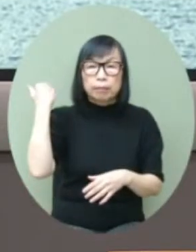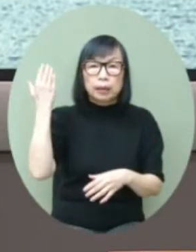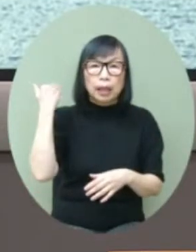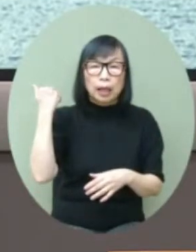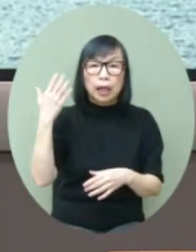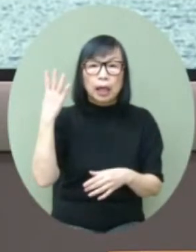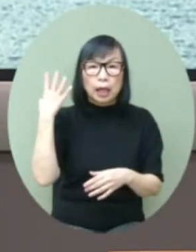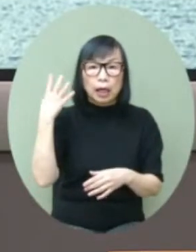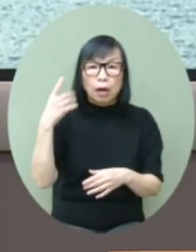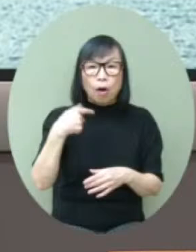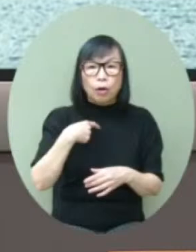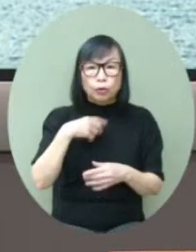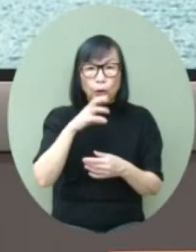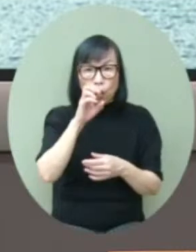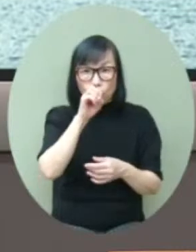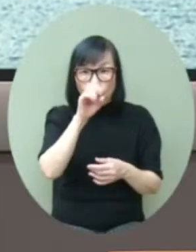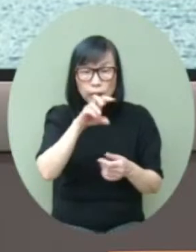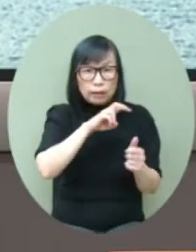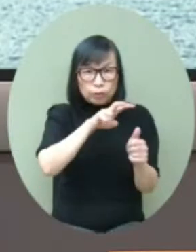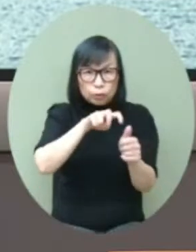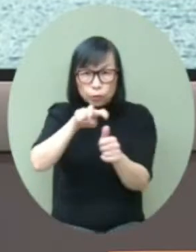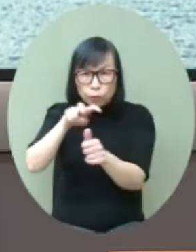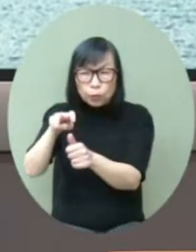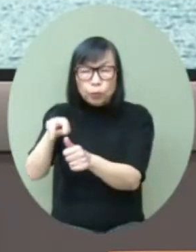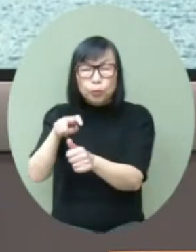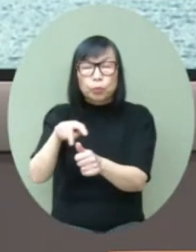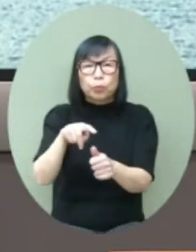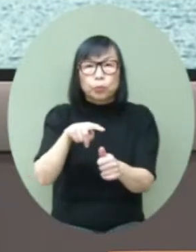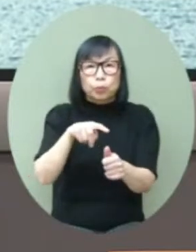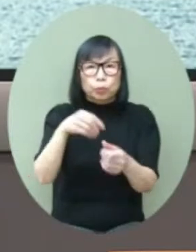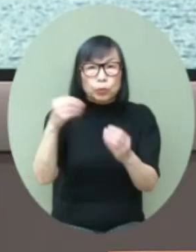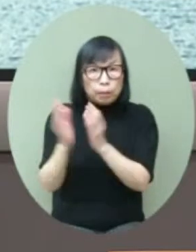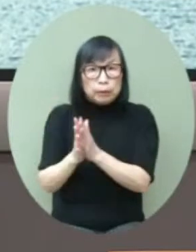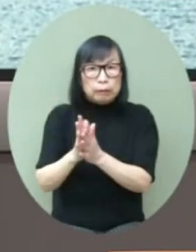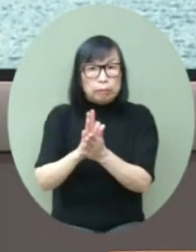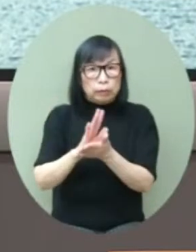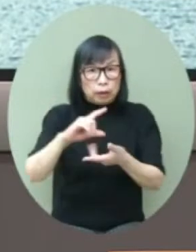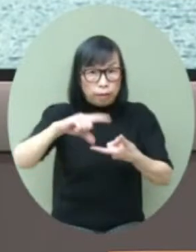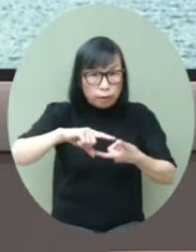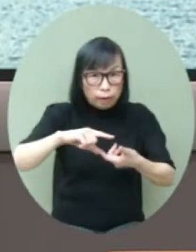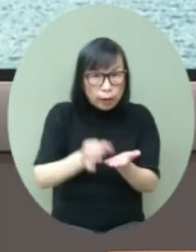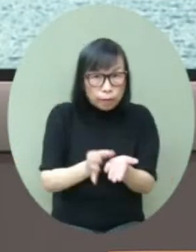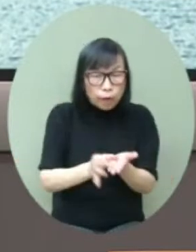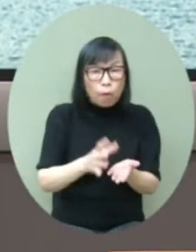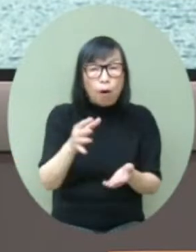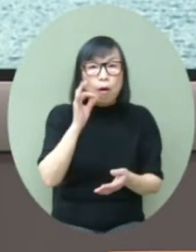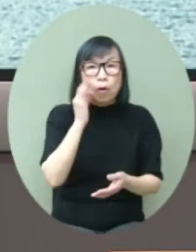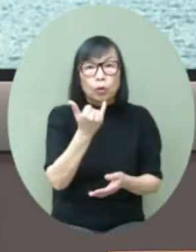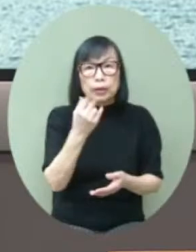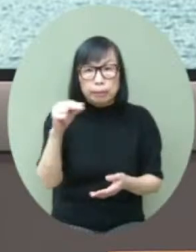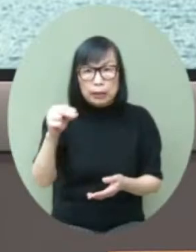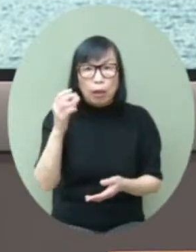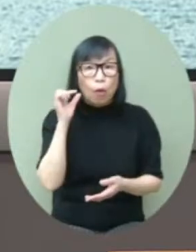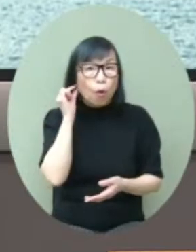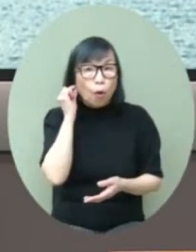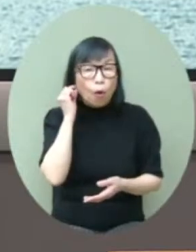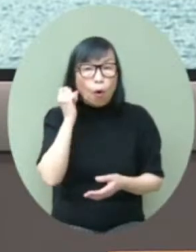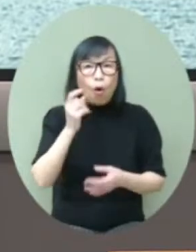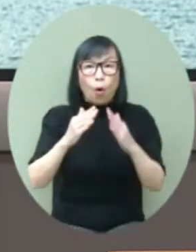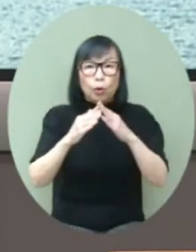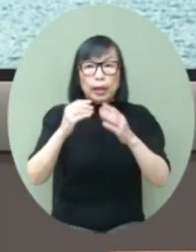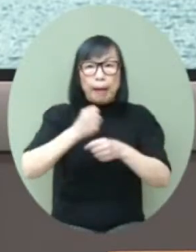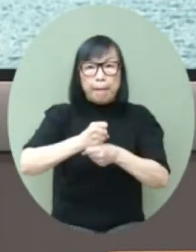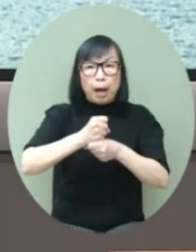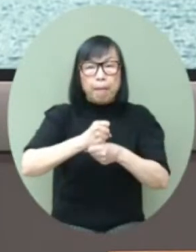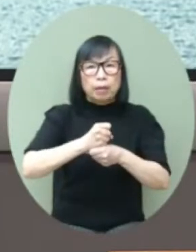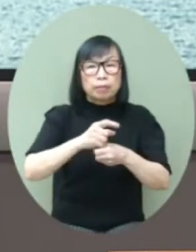and we were still conducting contact tracing and identified the transmission chain.